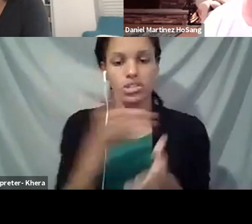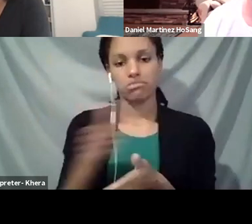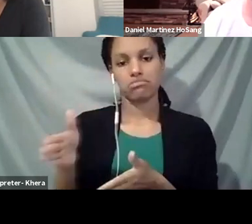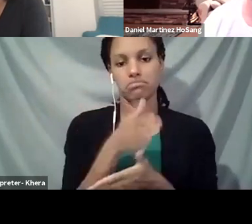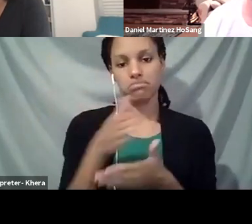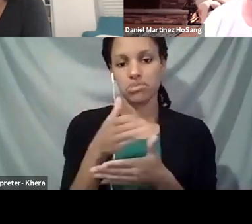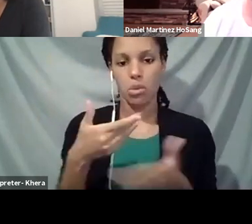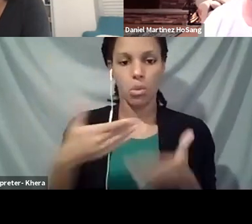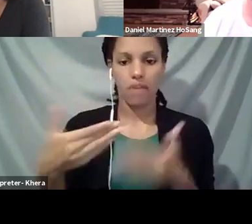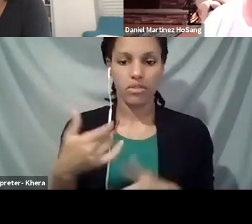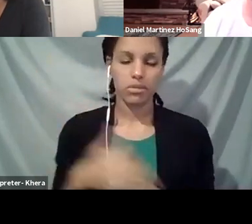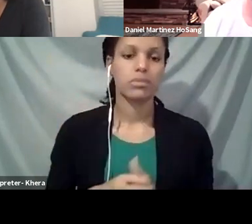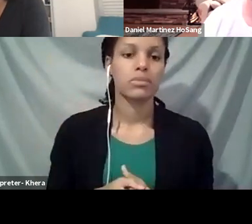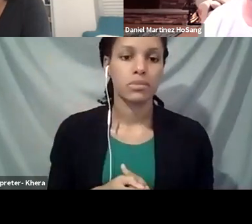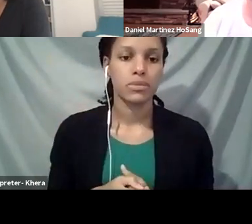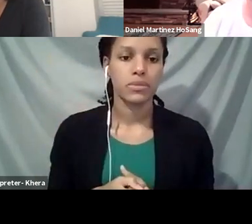But,